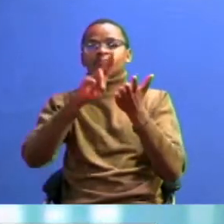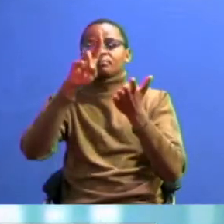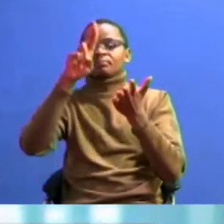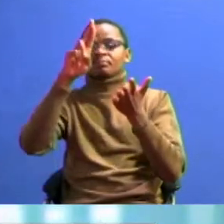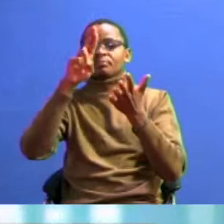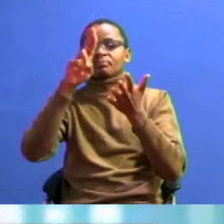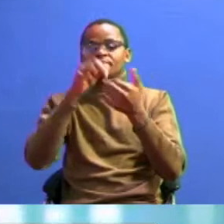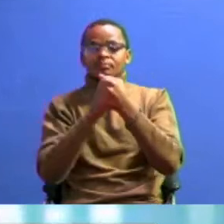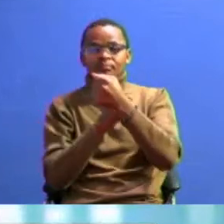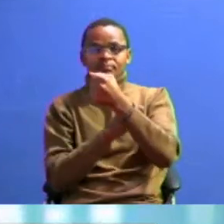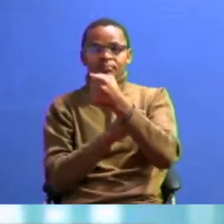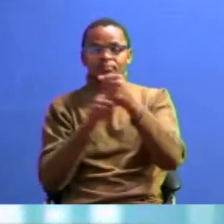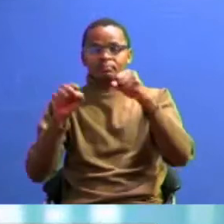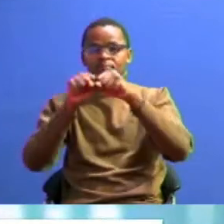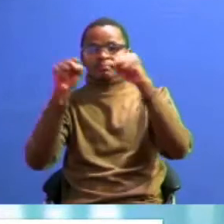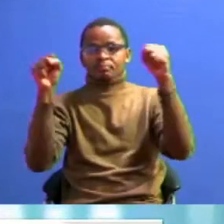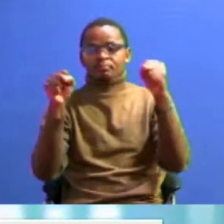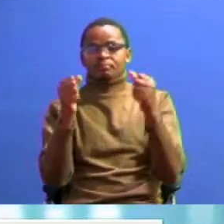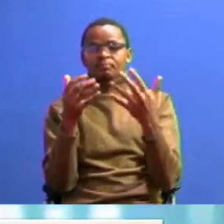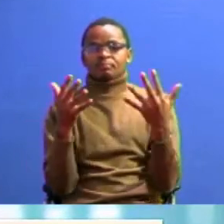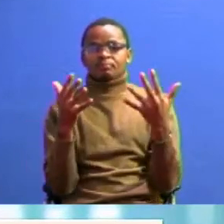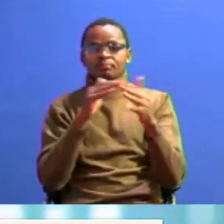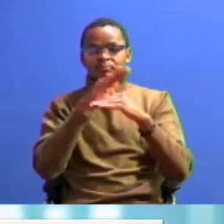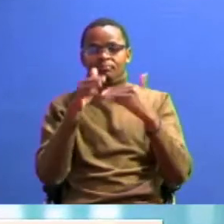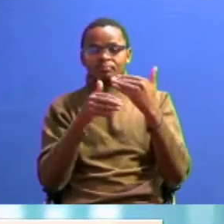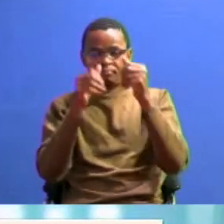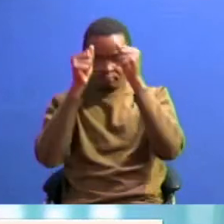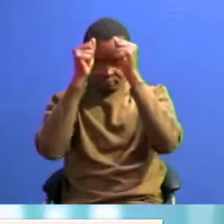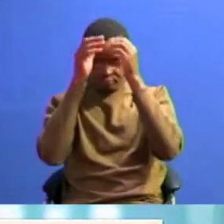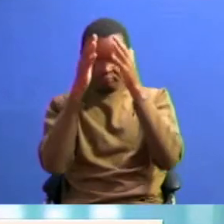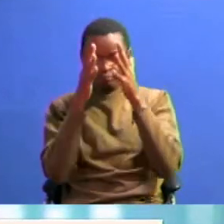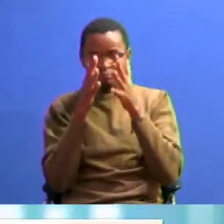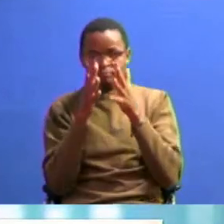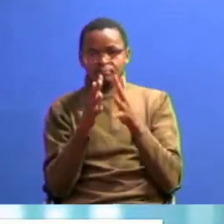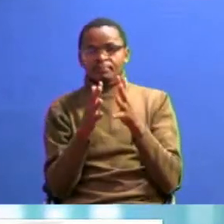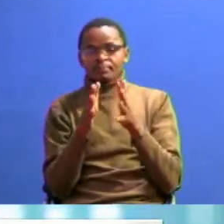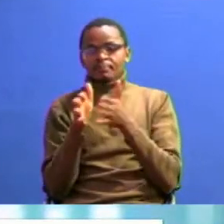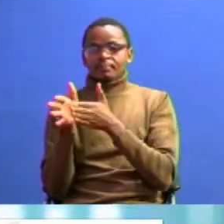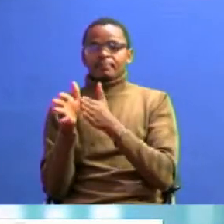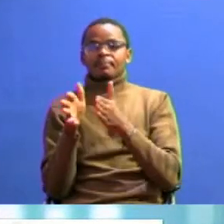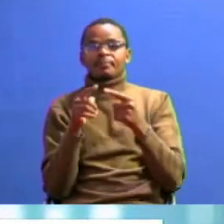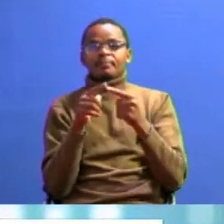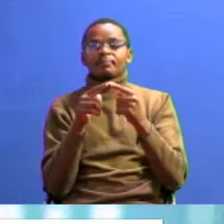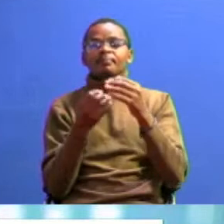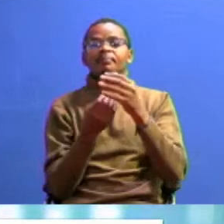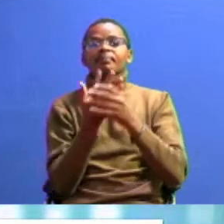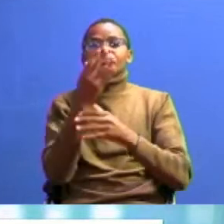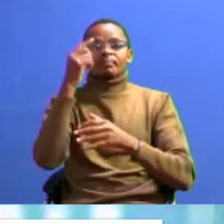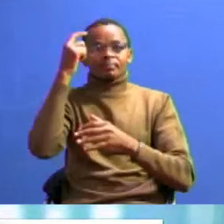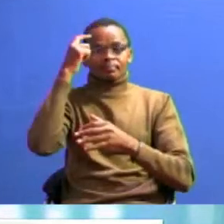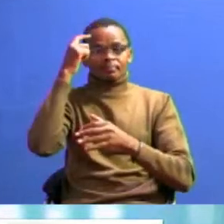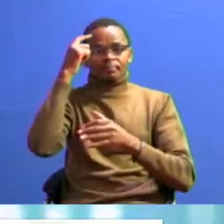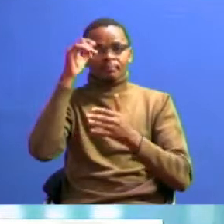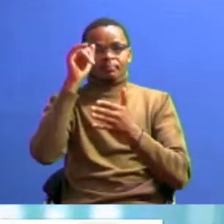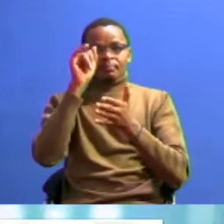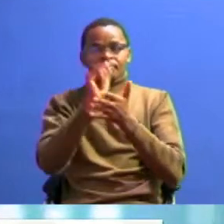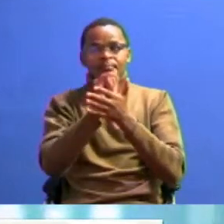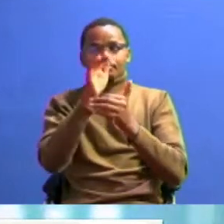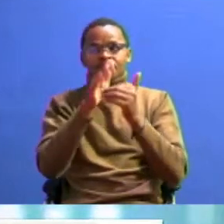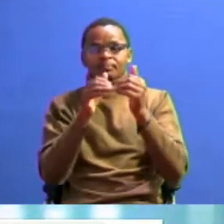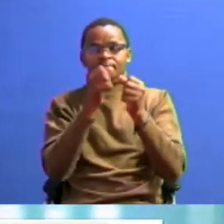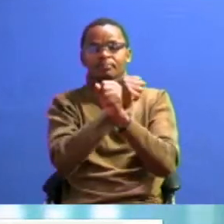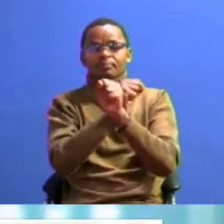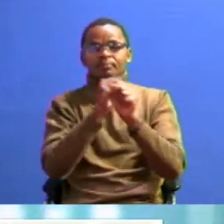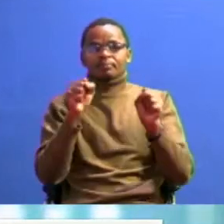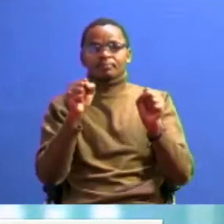support system, where every student has an opportunity to thrive mentally rather than survive. Thank